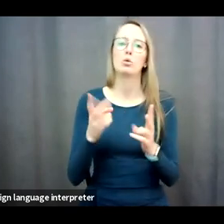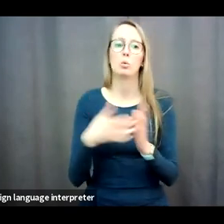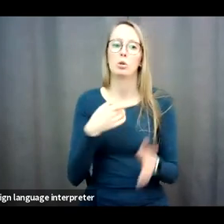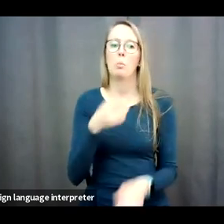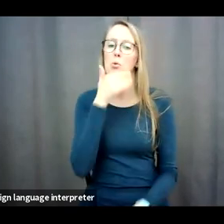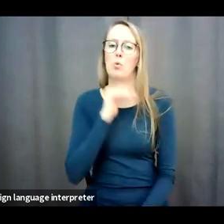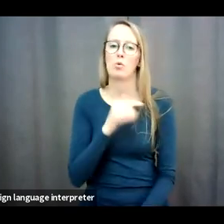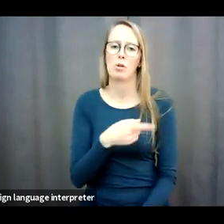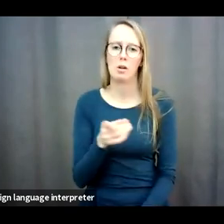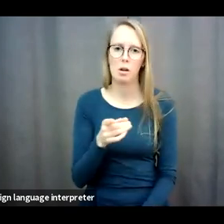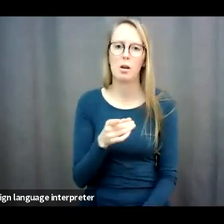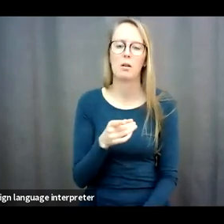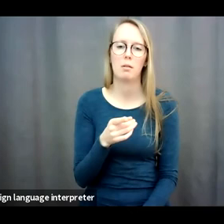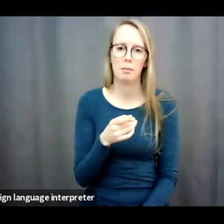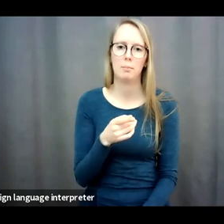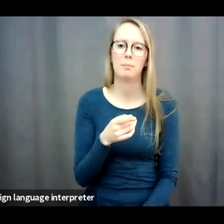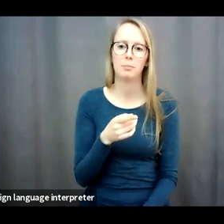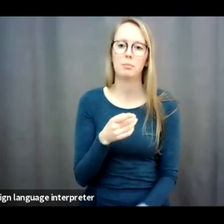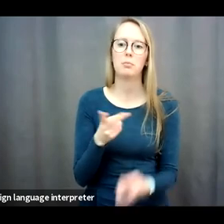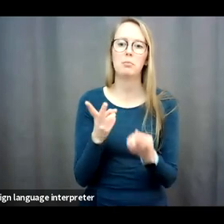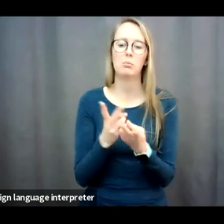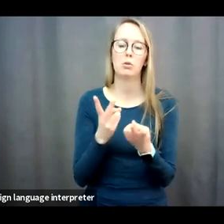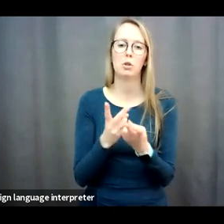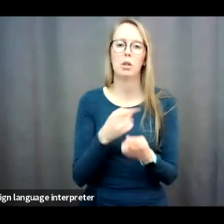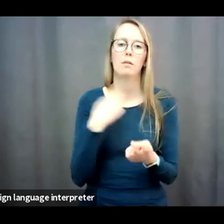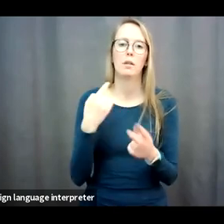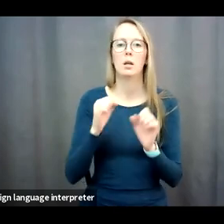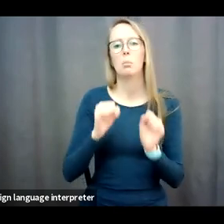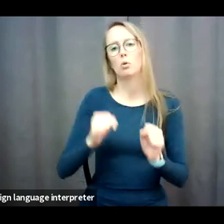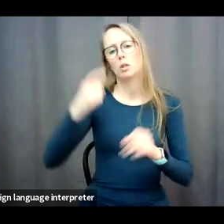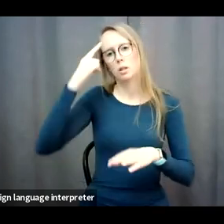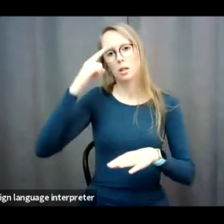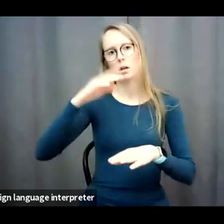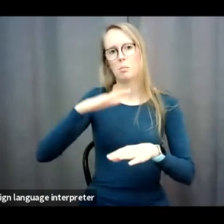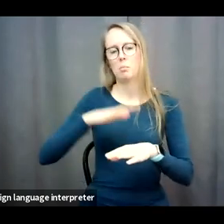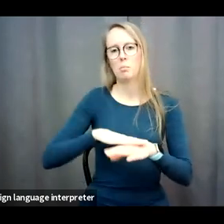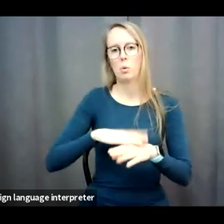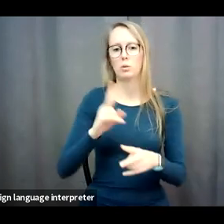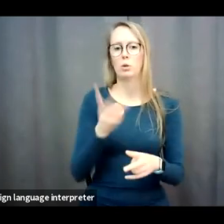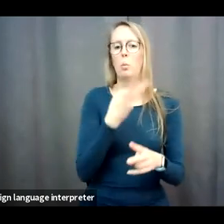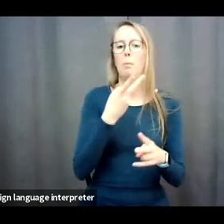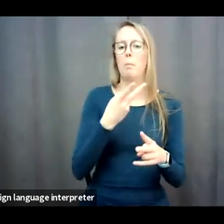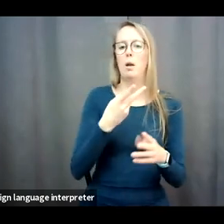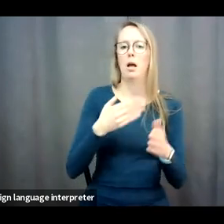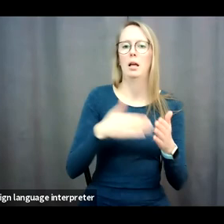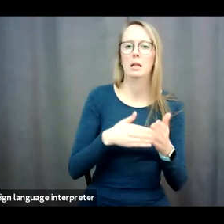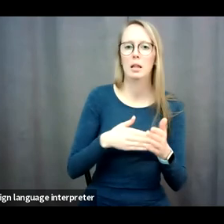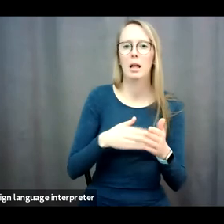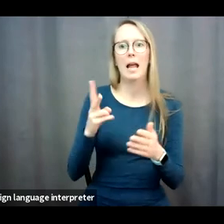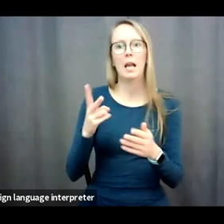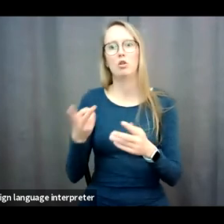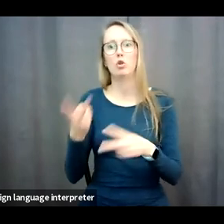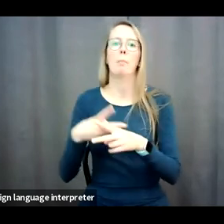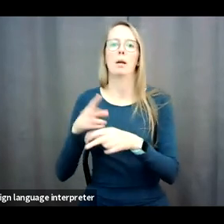So we have to take into account double barriers or double discrimination in